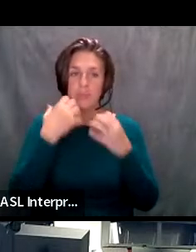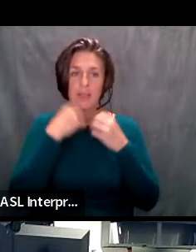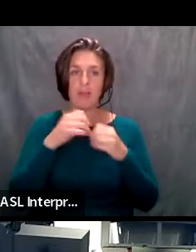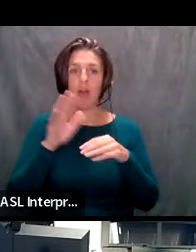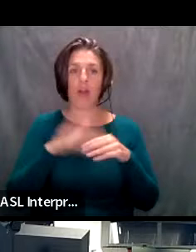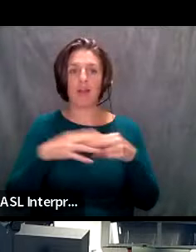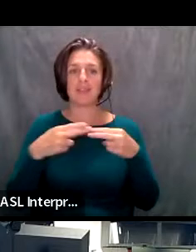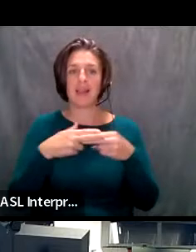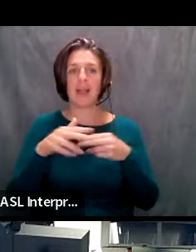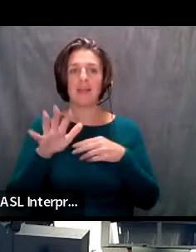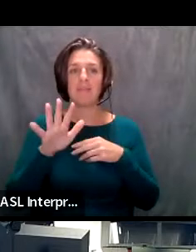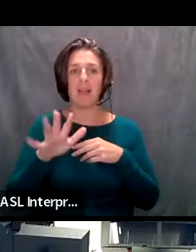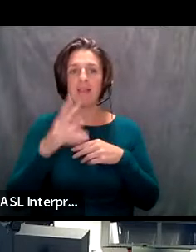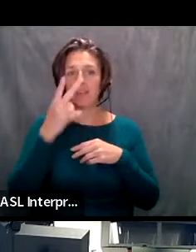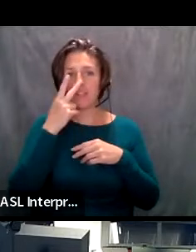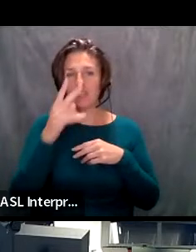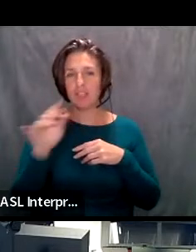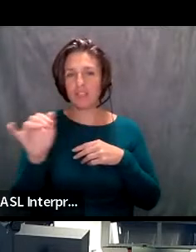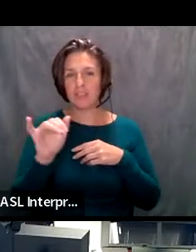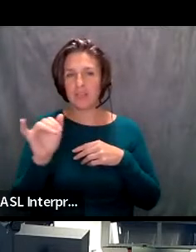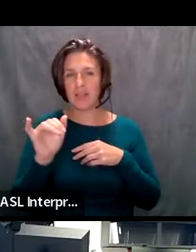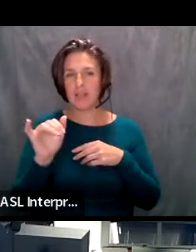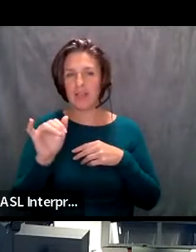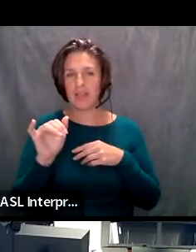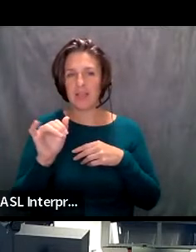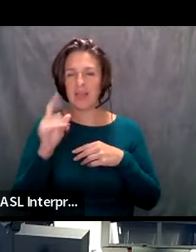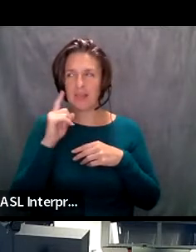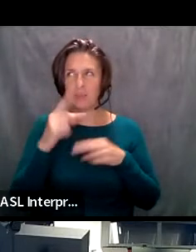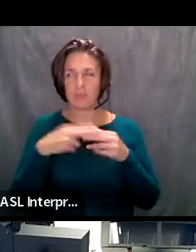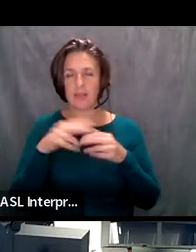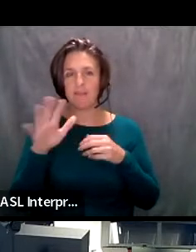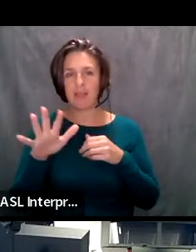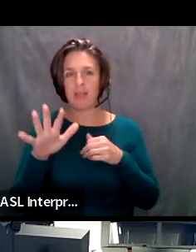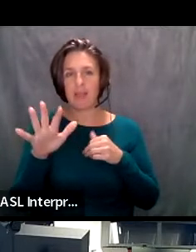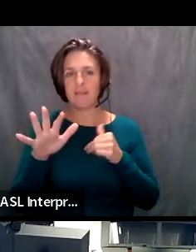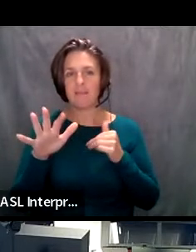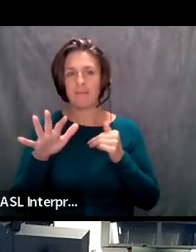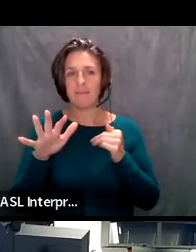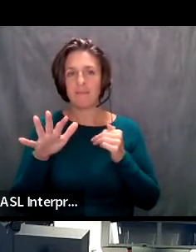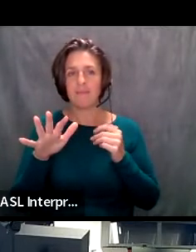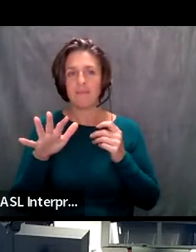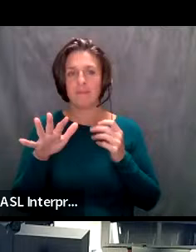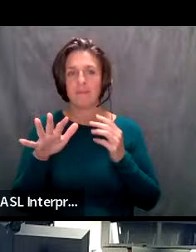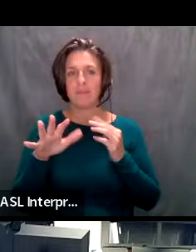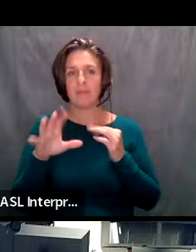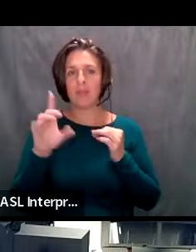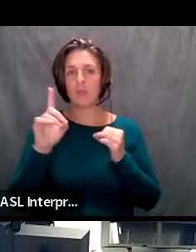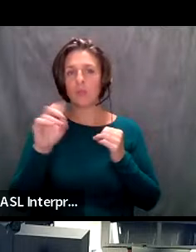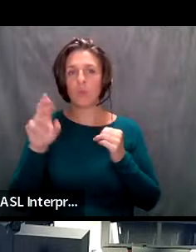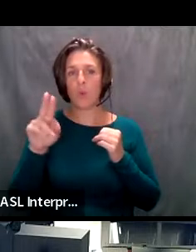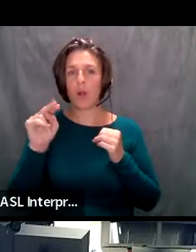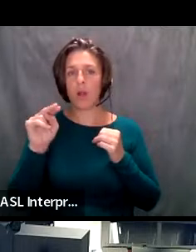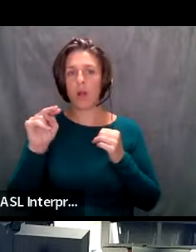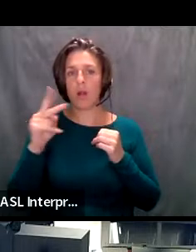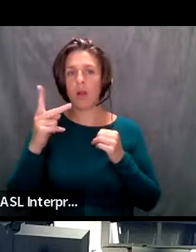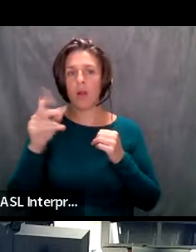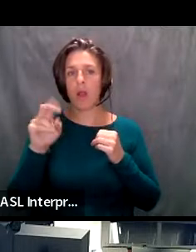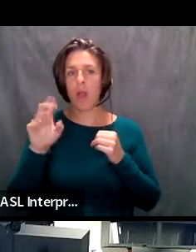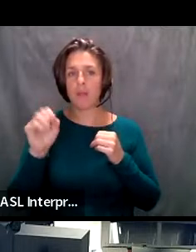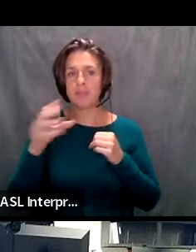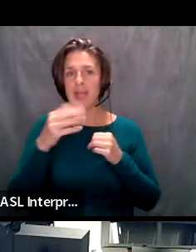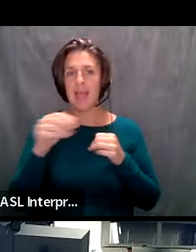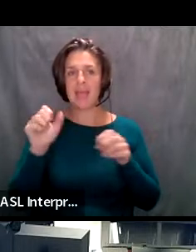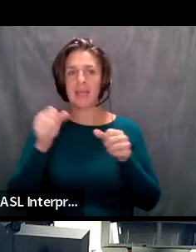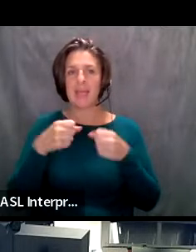5, it looked like it said, I think it was slide 5, that the doorknobs and cabinet knobs, I